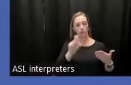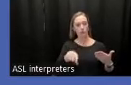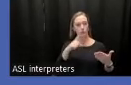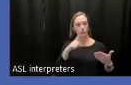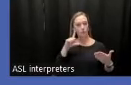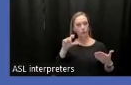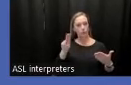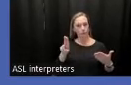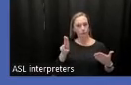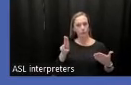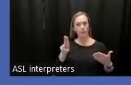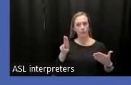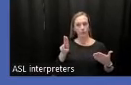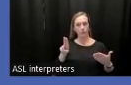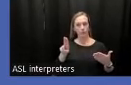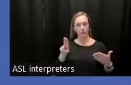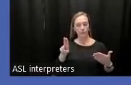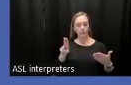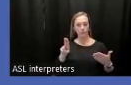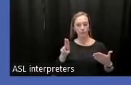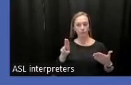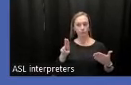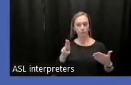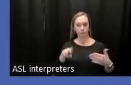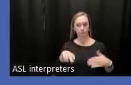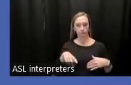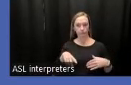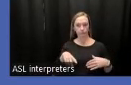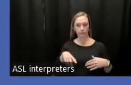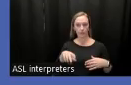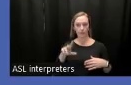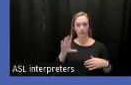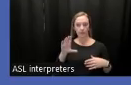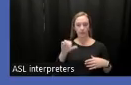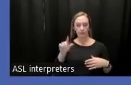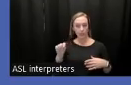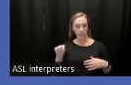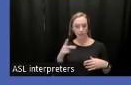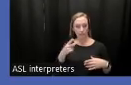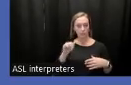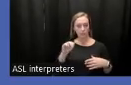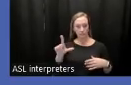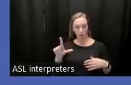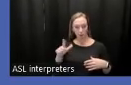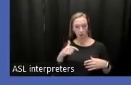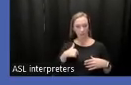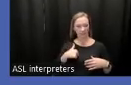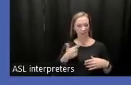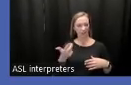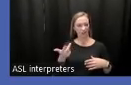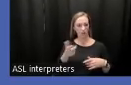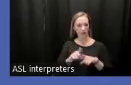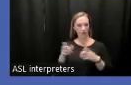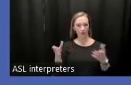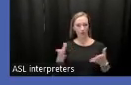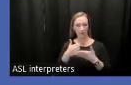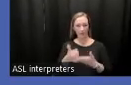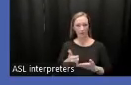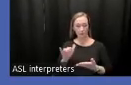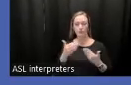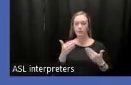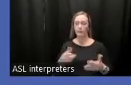Lou. Kat, Paul Murphy, and I are also here to help as well. So we'll go ahead and get started.